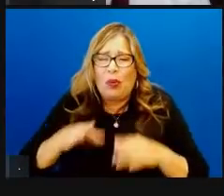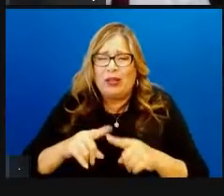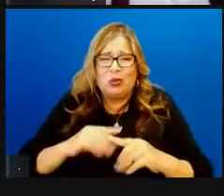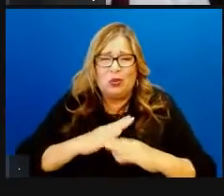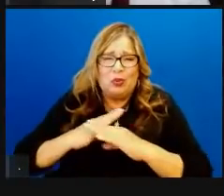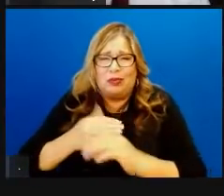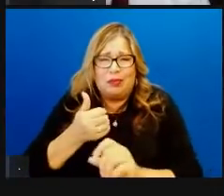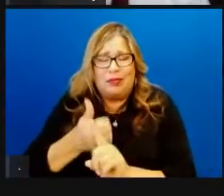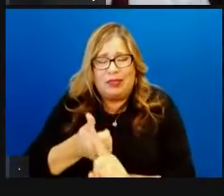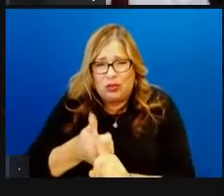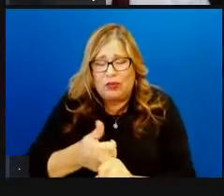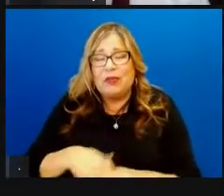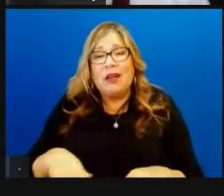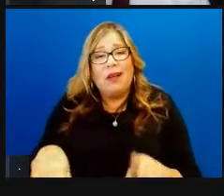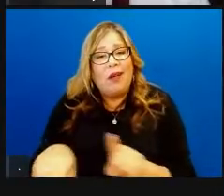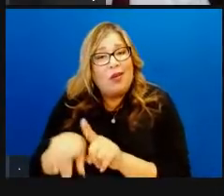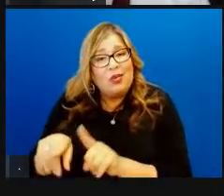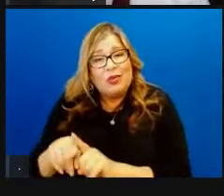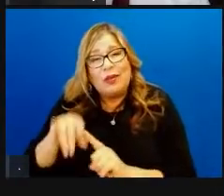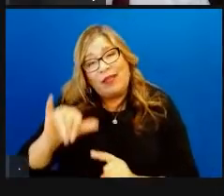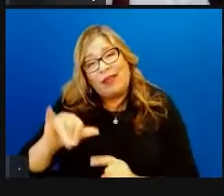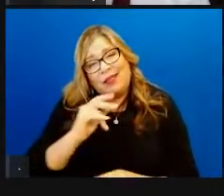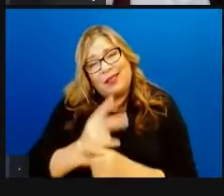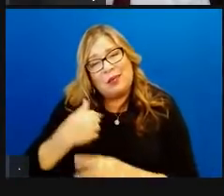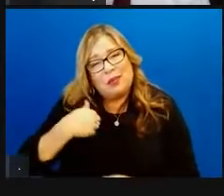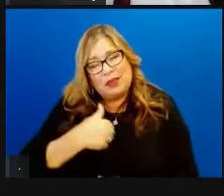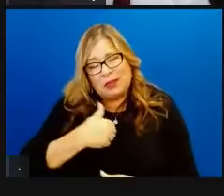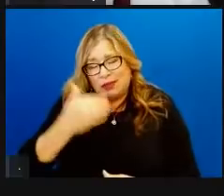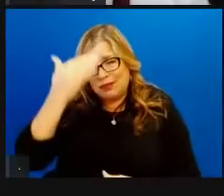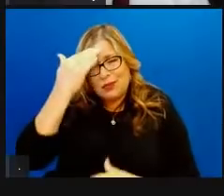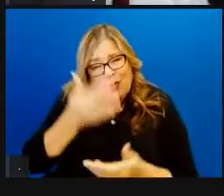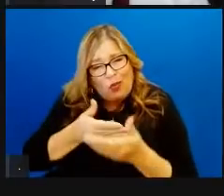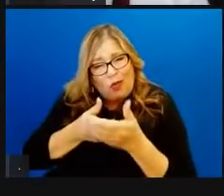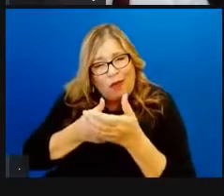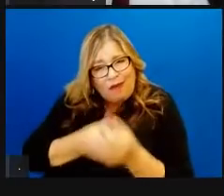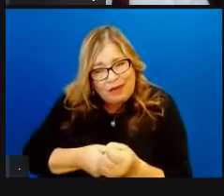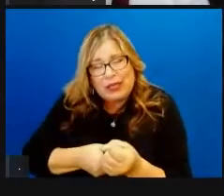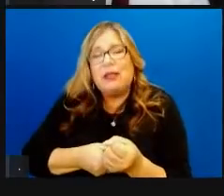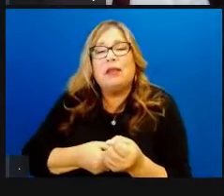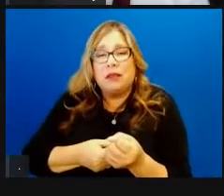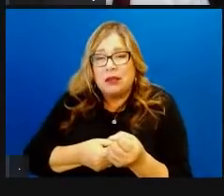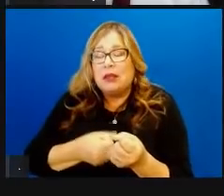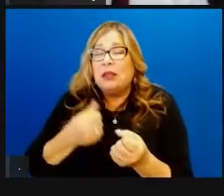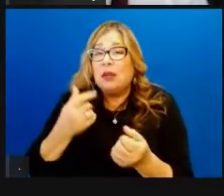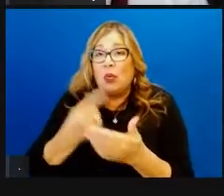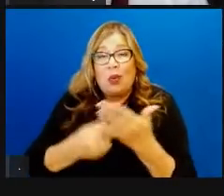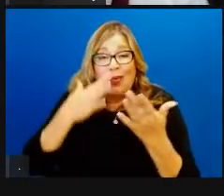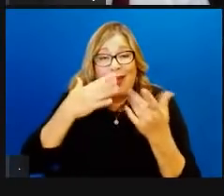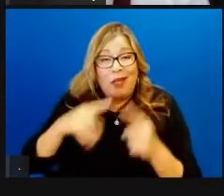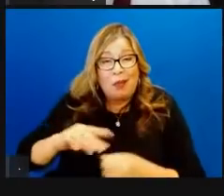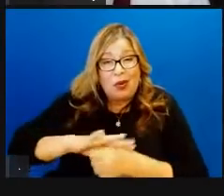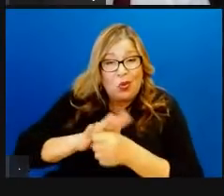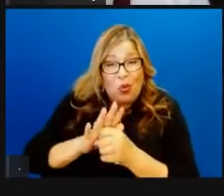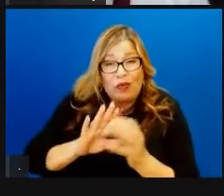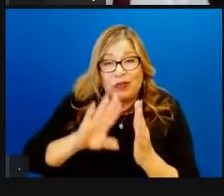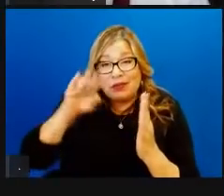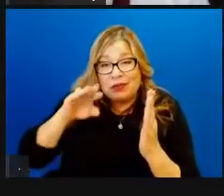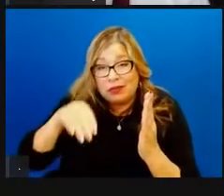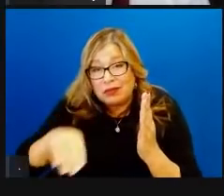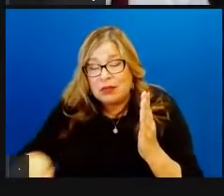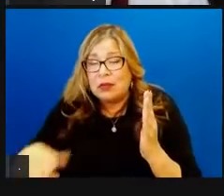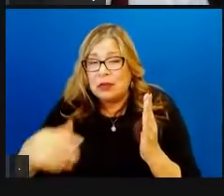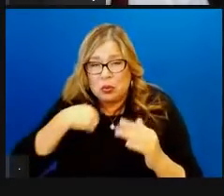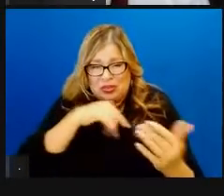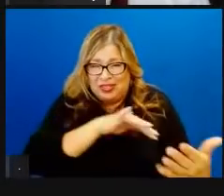most, but to keep us confident in where the data is moving, where communities and settings are